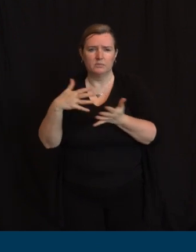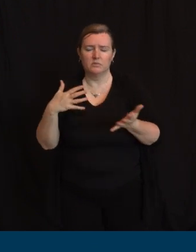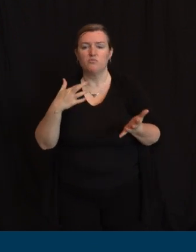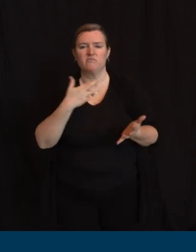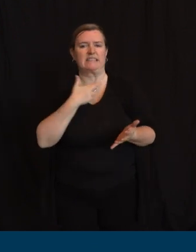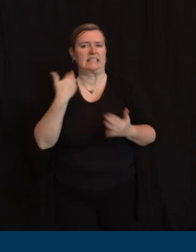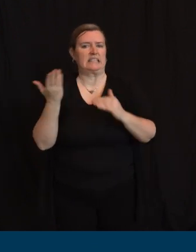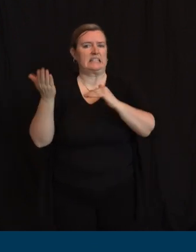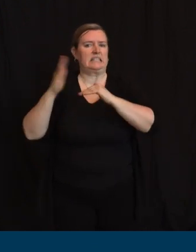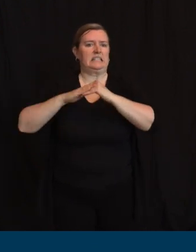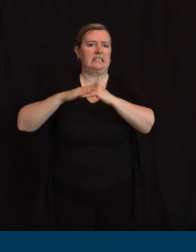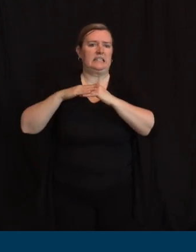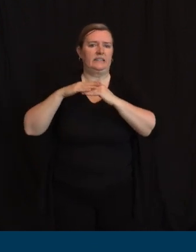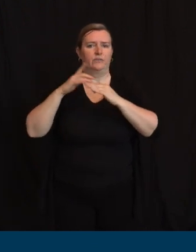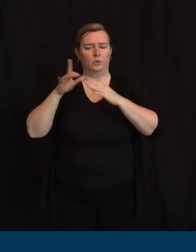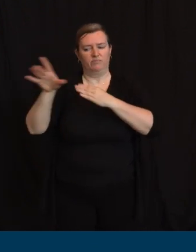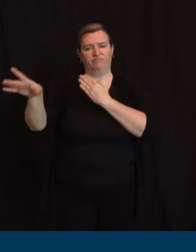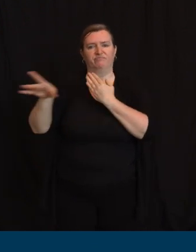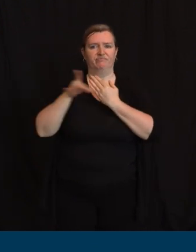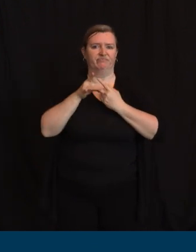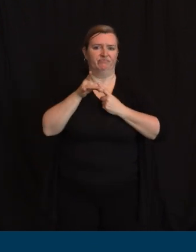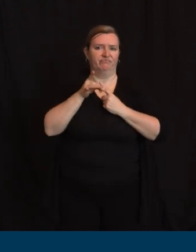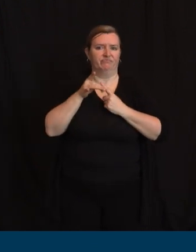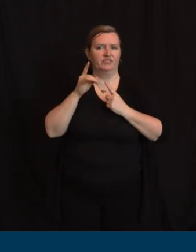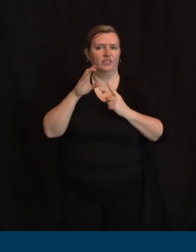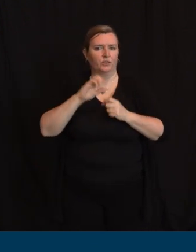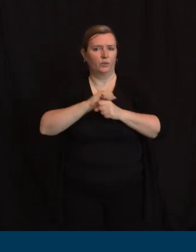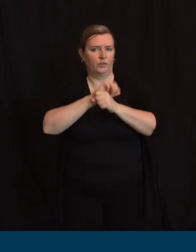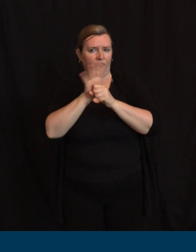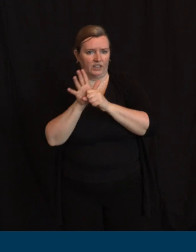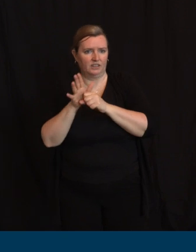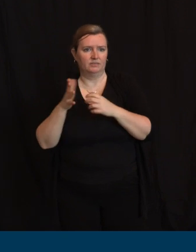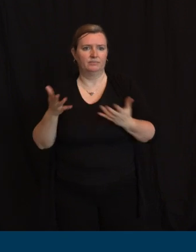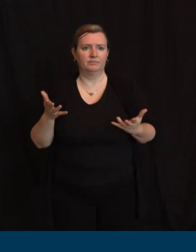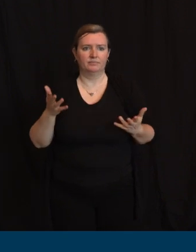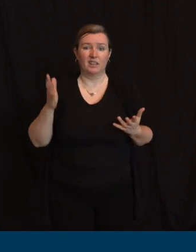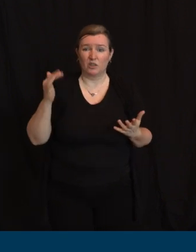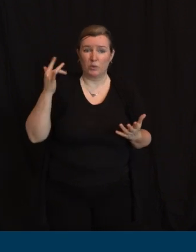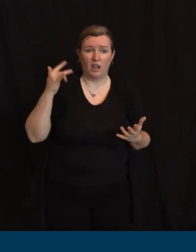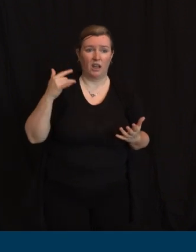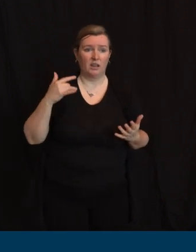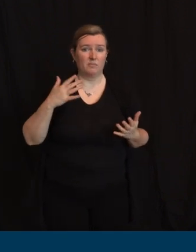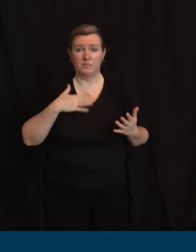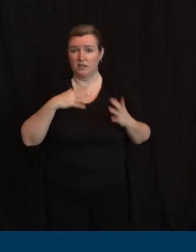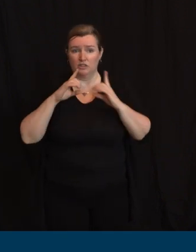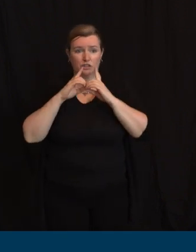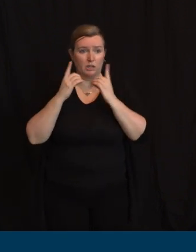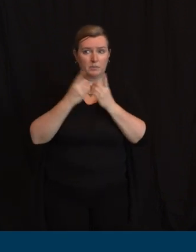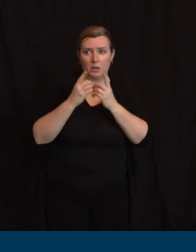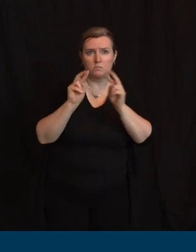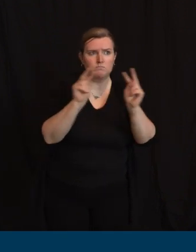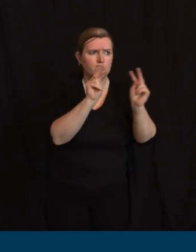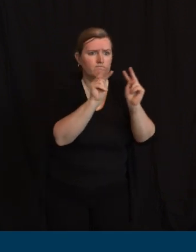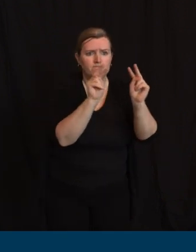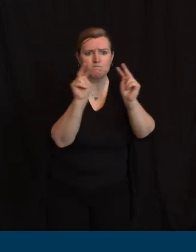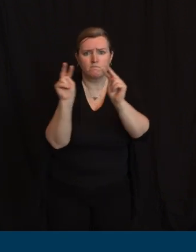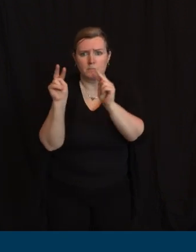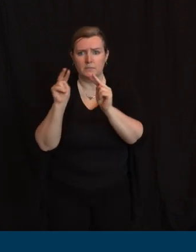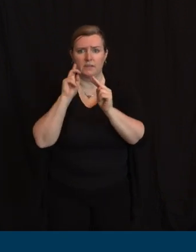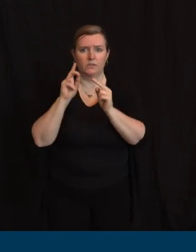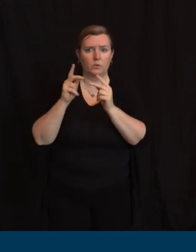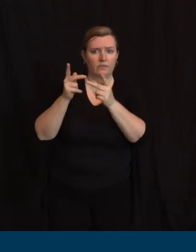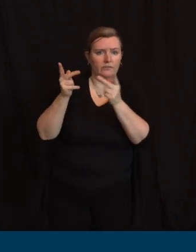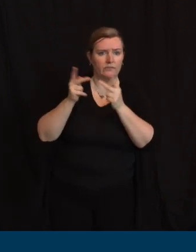COVID-19 complications. That's why the department has been focused on these facilities, and since March 6, we've